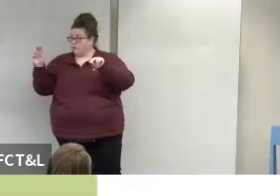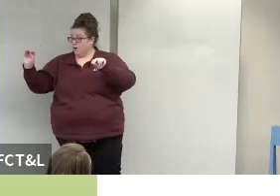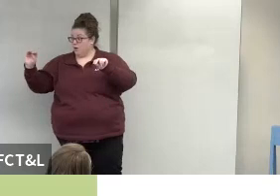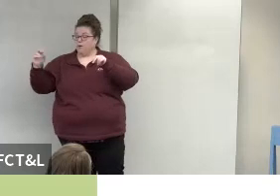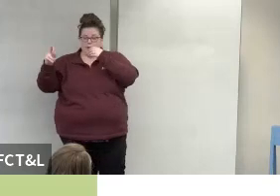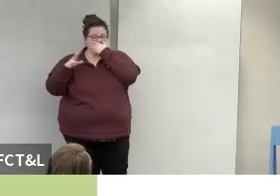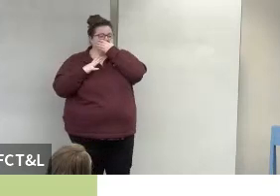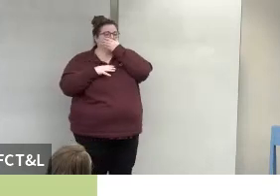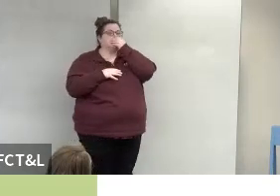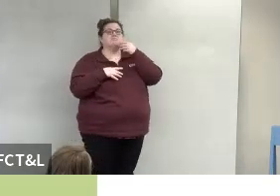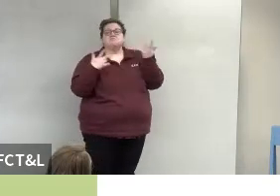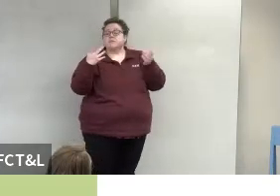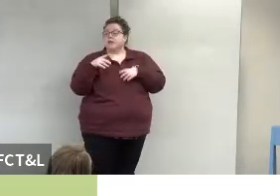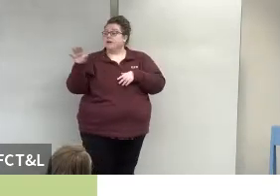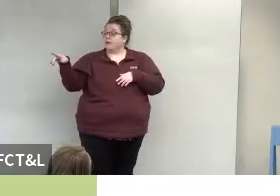Netflix? No?